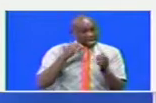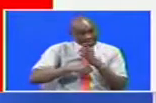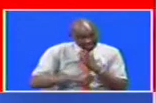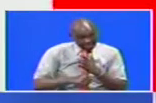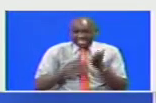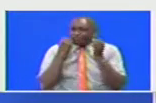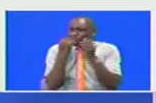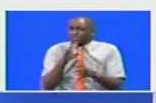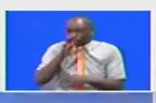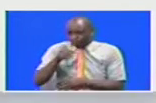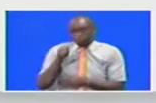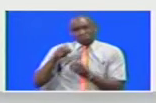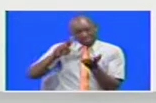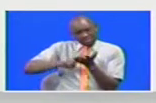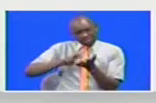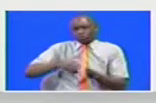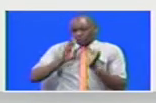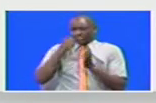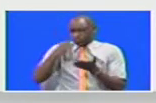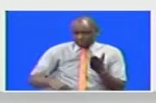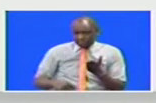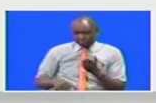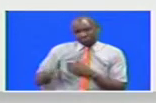data from the National Registration Bureau shows